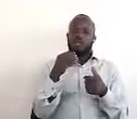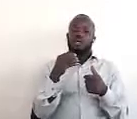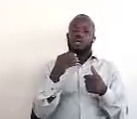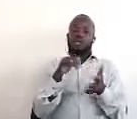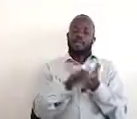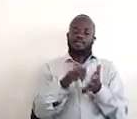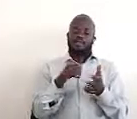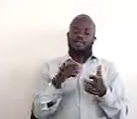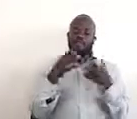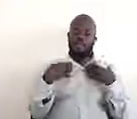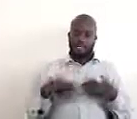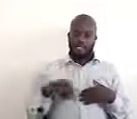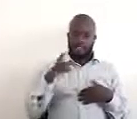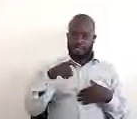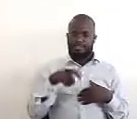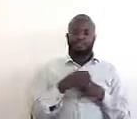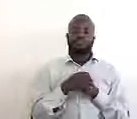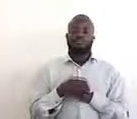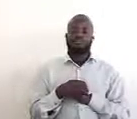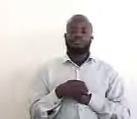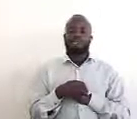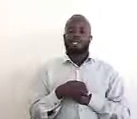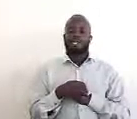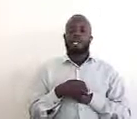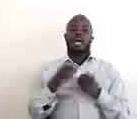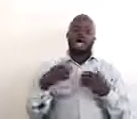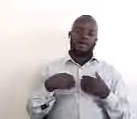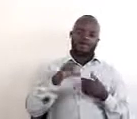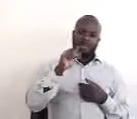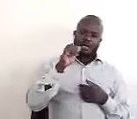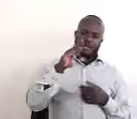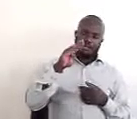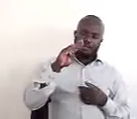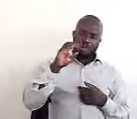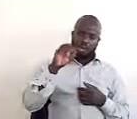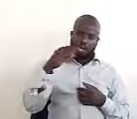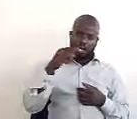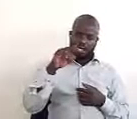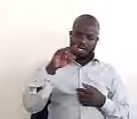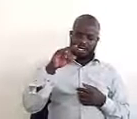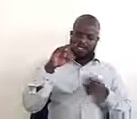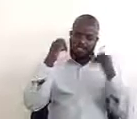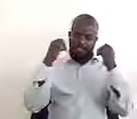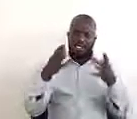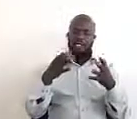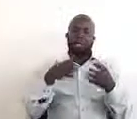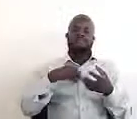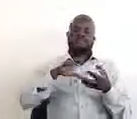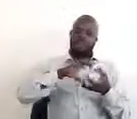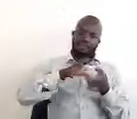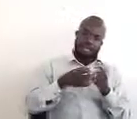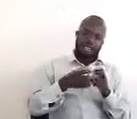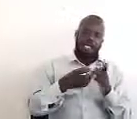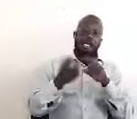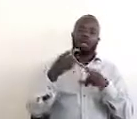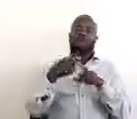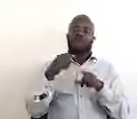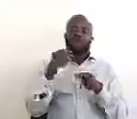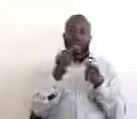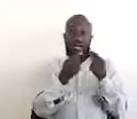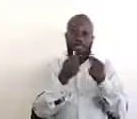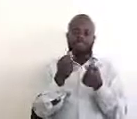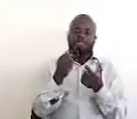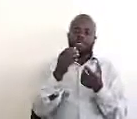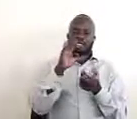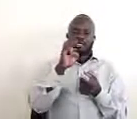meet your body's energy needs. There are a couple of different kinds of carbohydrates. Complex carbohydrates